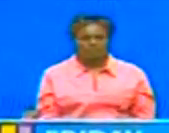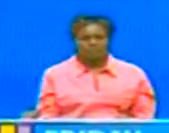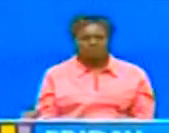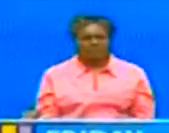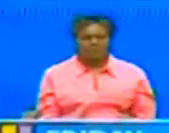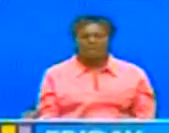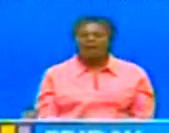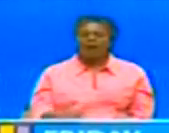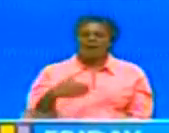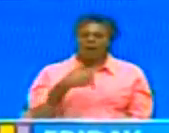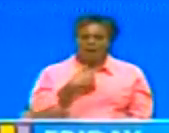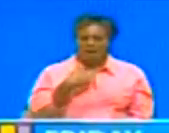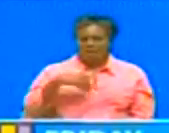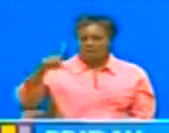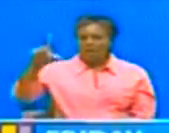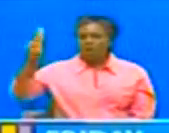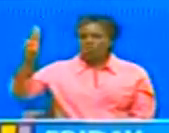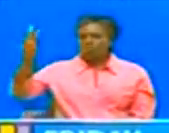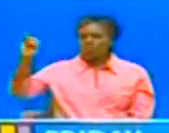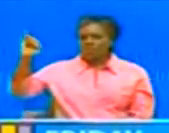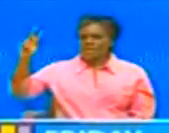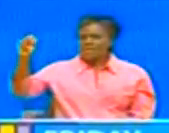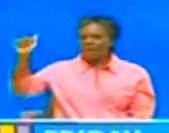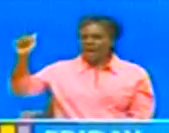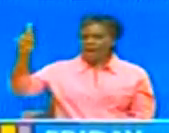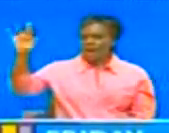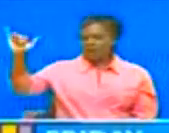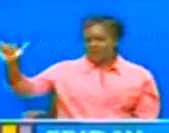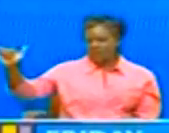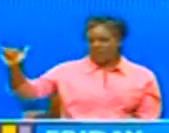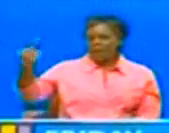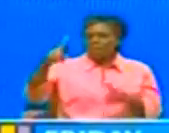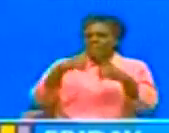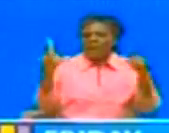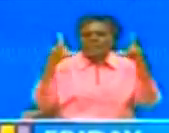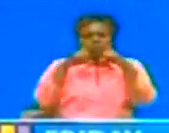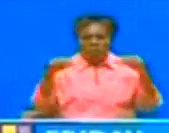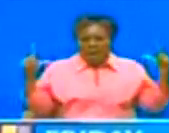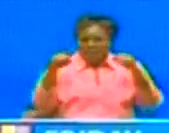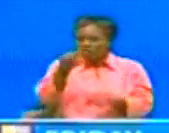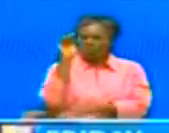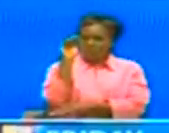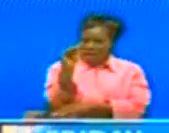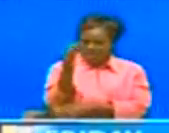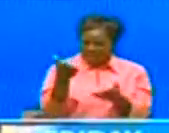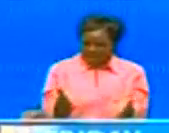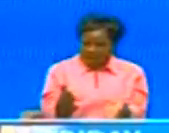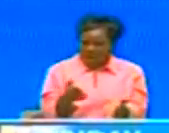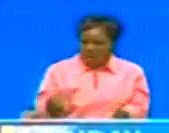Betty, we have luminary, luminary, but the word which you are asking about